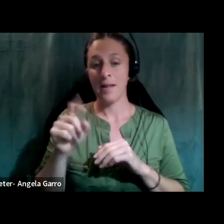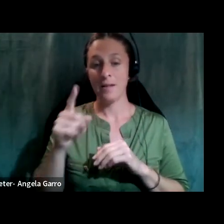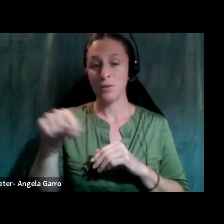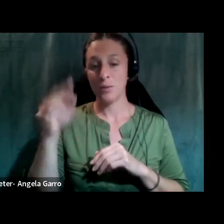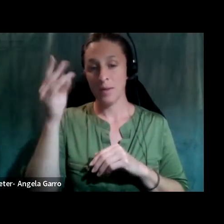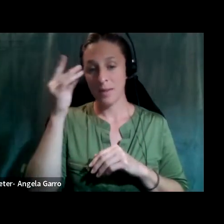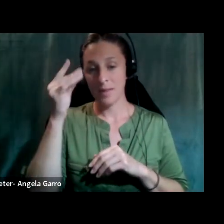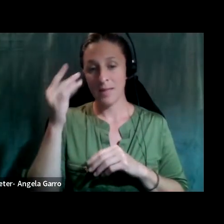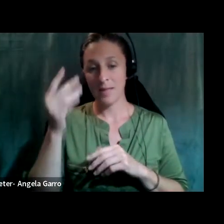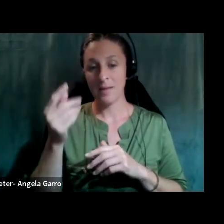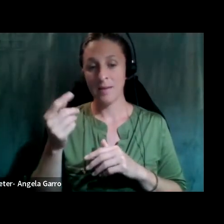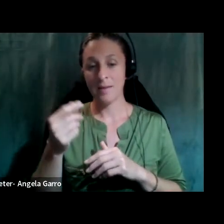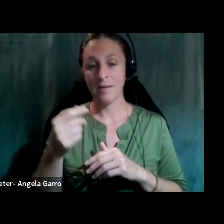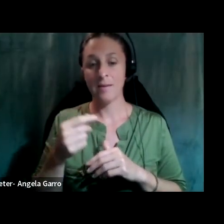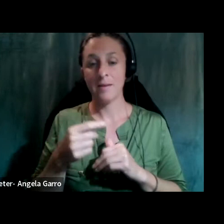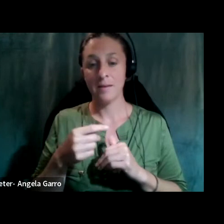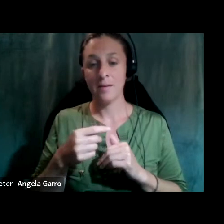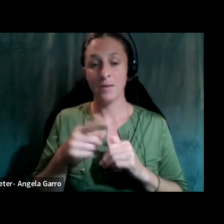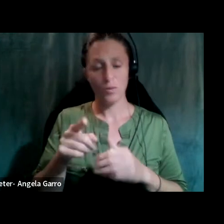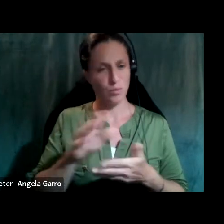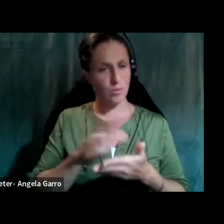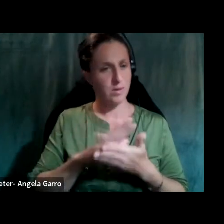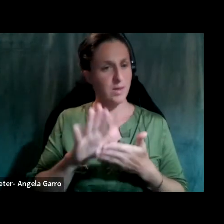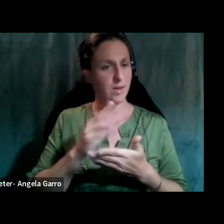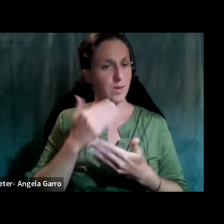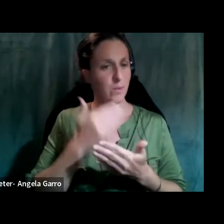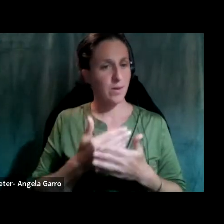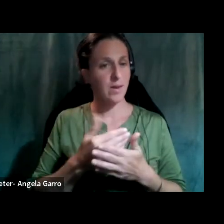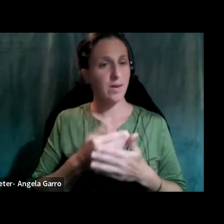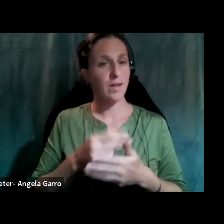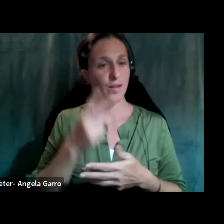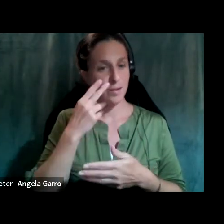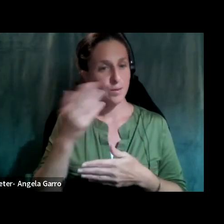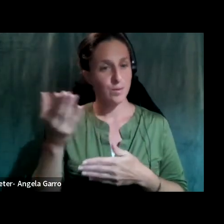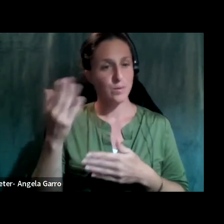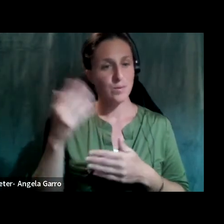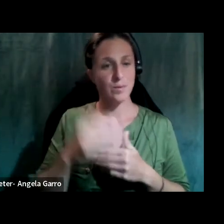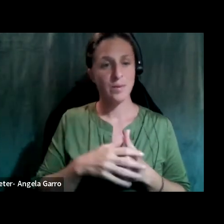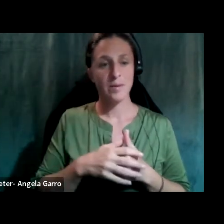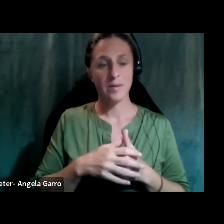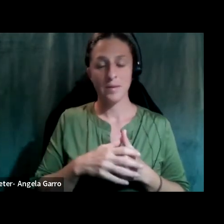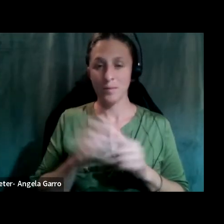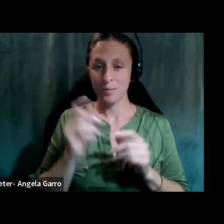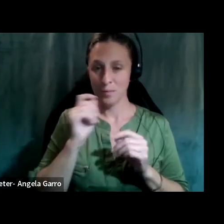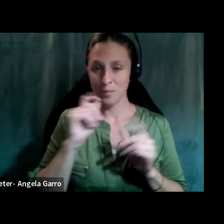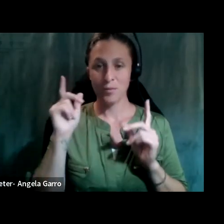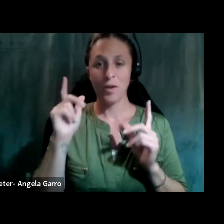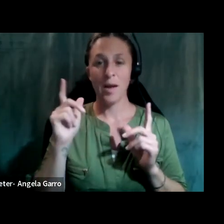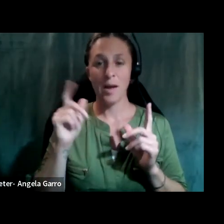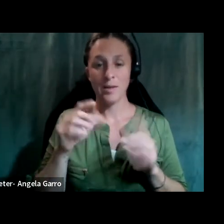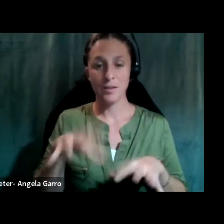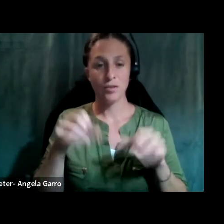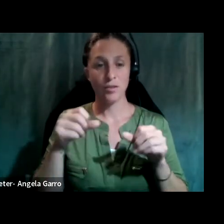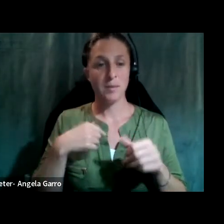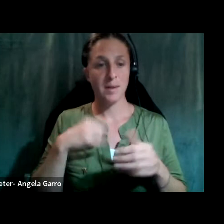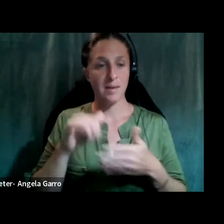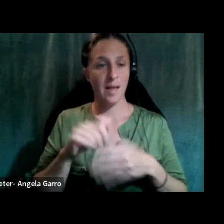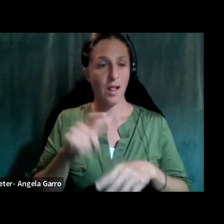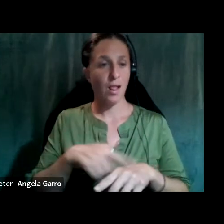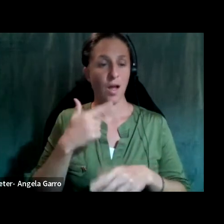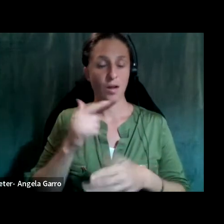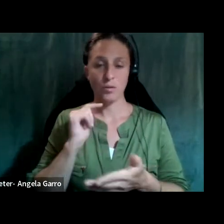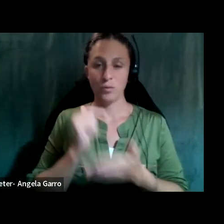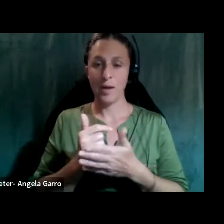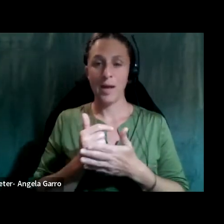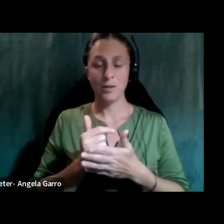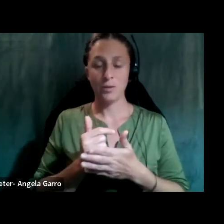In her regalia. You do clean up well. Look at you. Yeah, there's surprise. It took me this long to graduate and have somebody take my